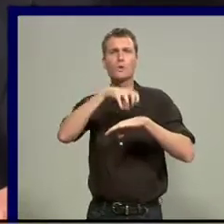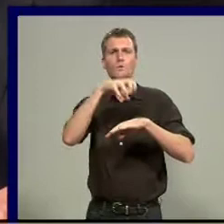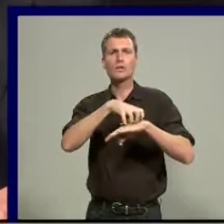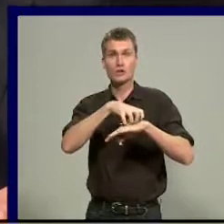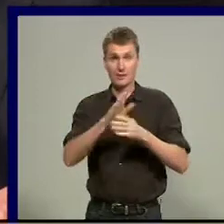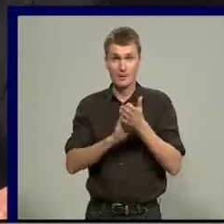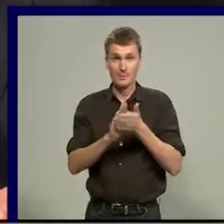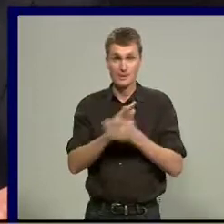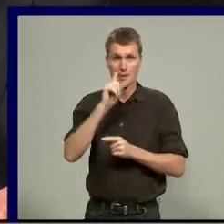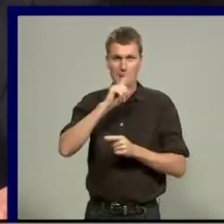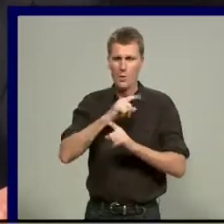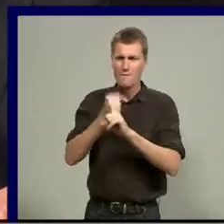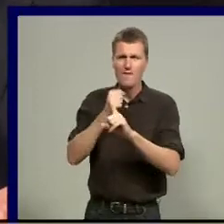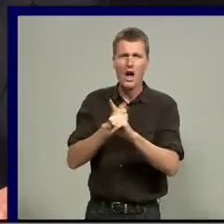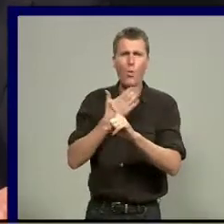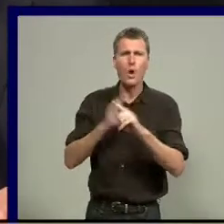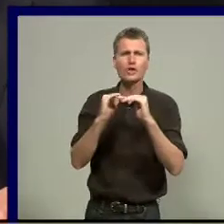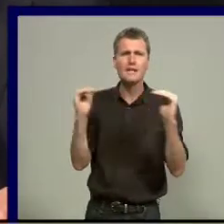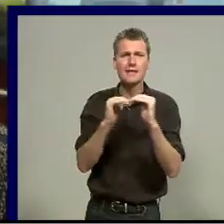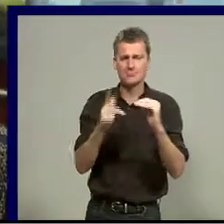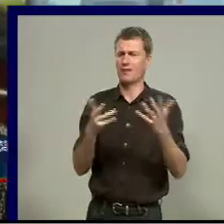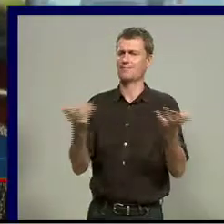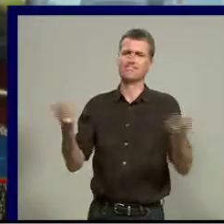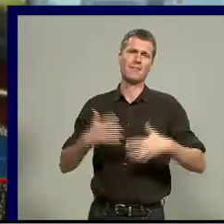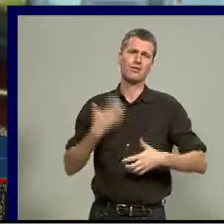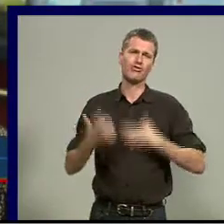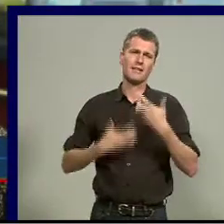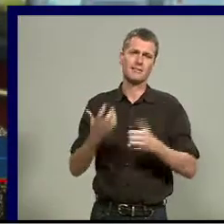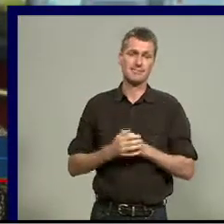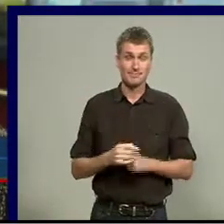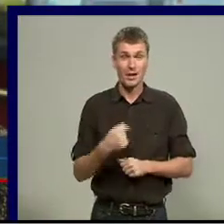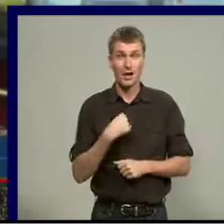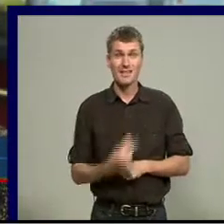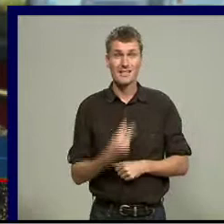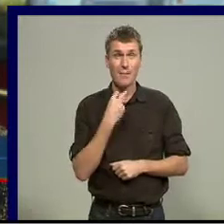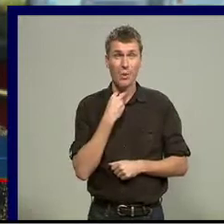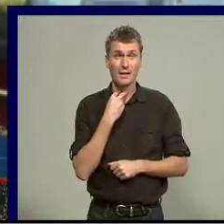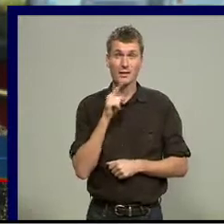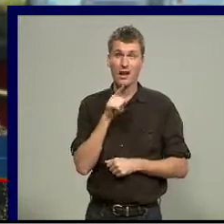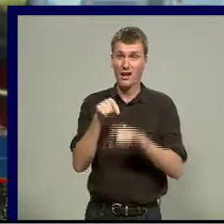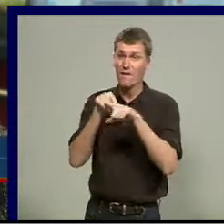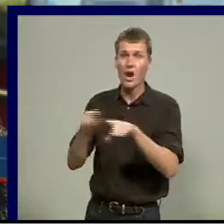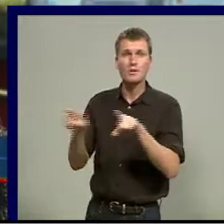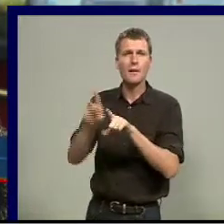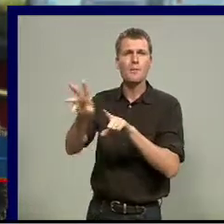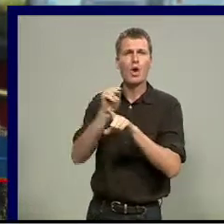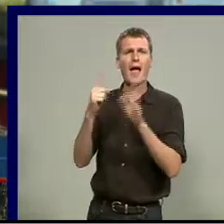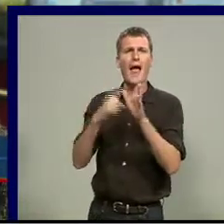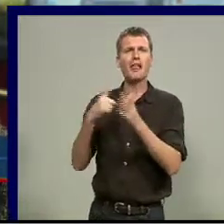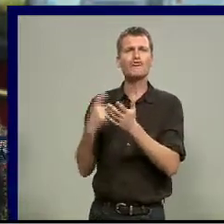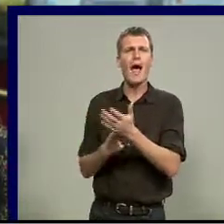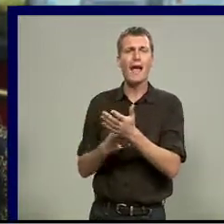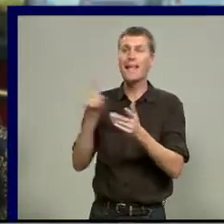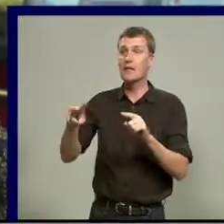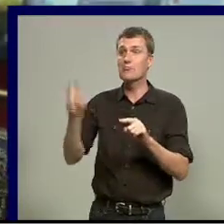those who've been fighting for justice frustrated. Well, I'm disappointed, but he's just following suit from Alan Ray. Alan Ray